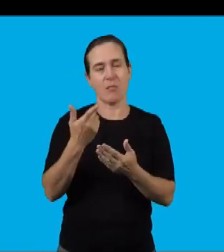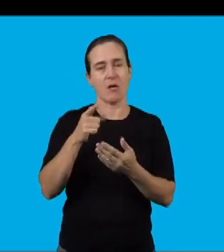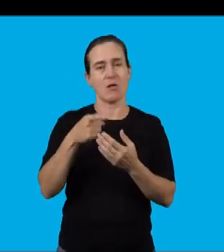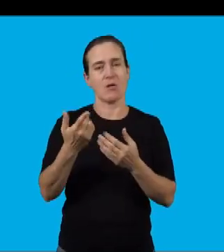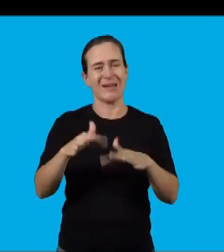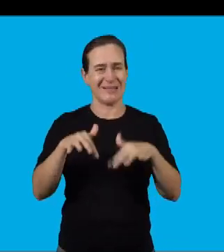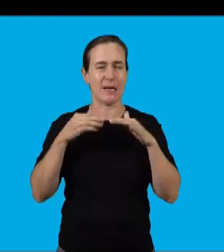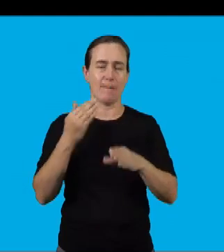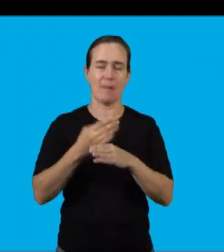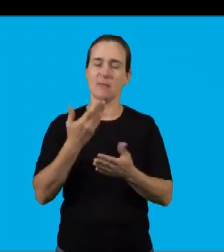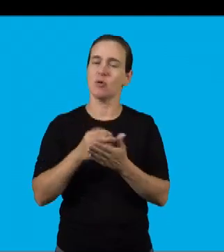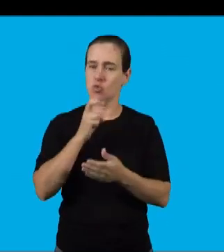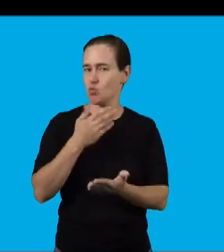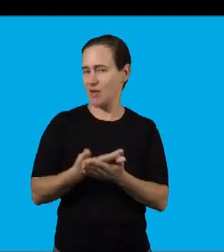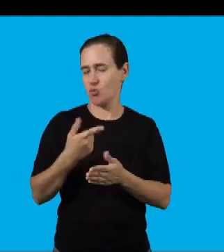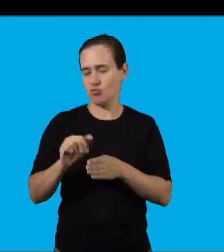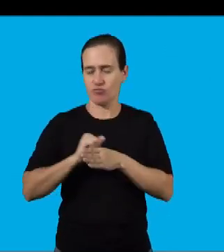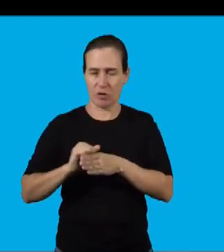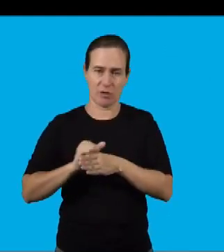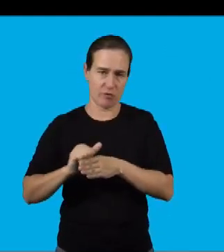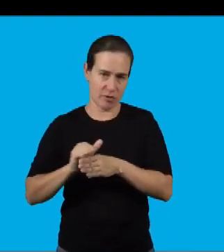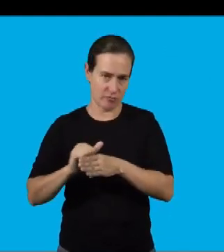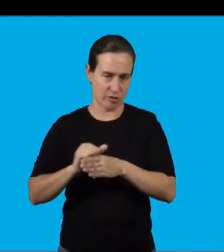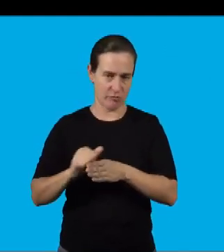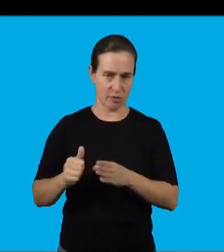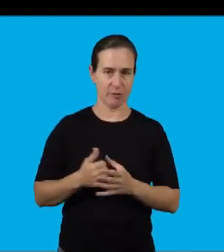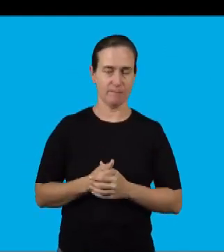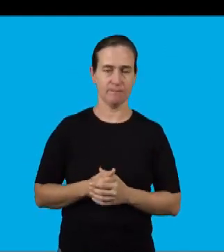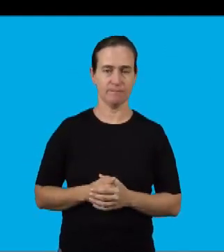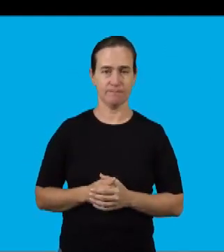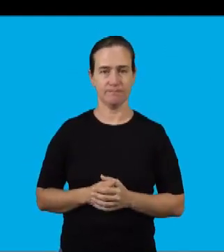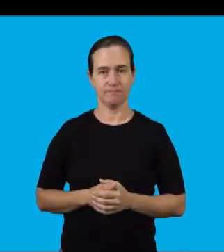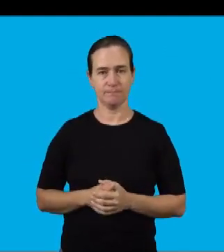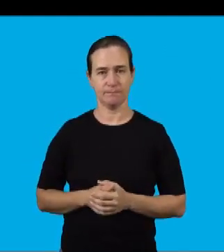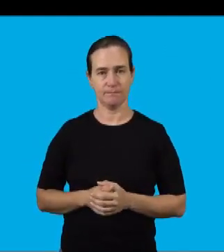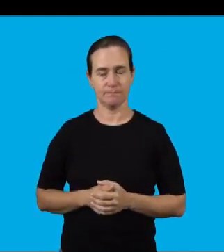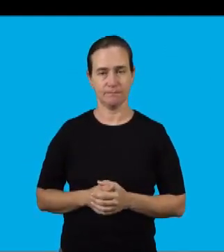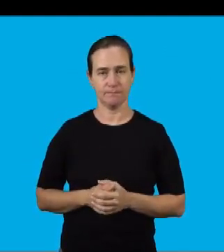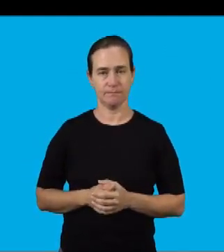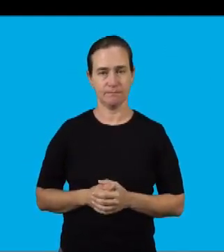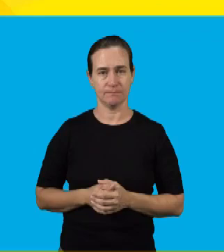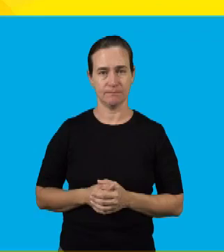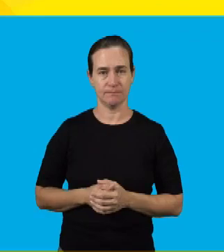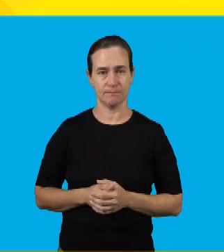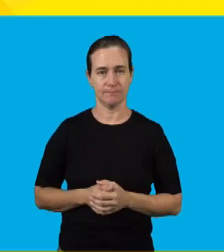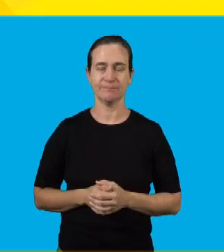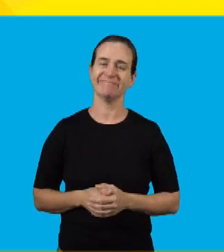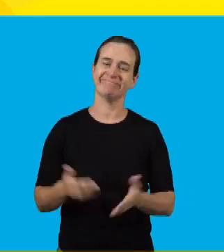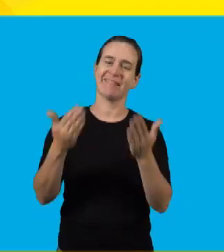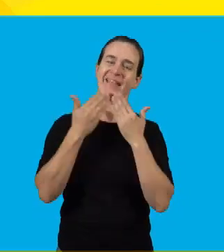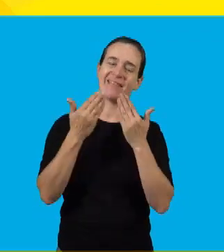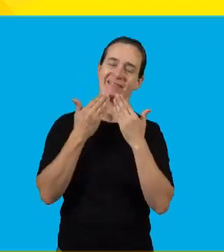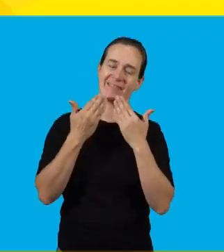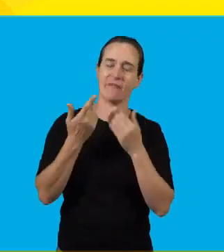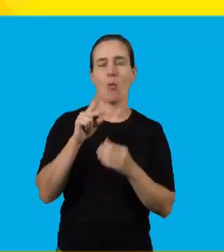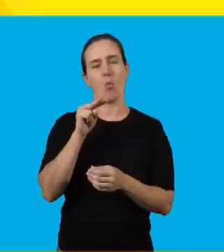questions that you can use to practice when it comes to those sigma notations and those series.